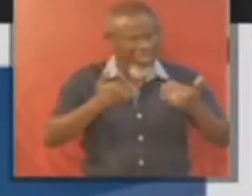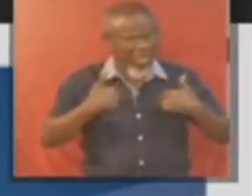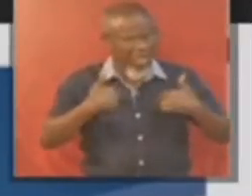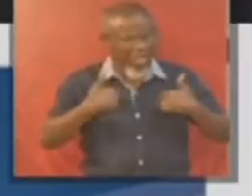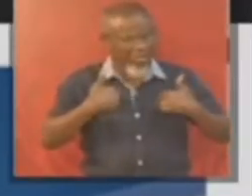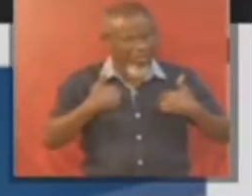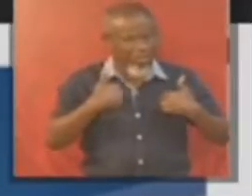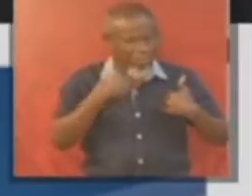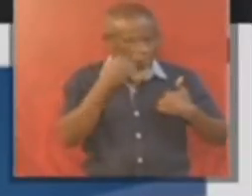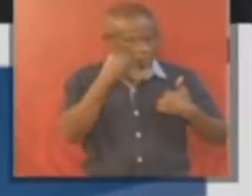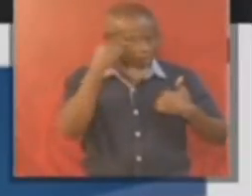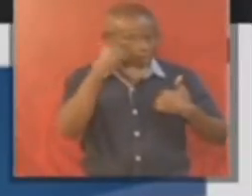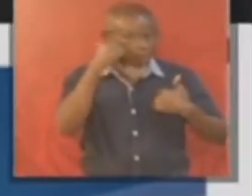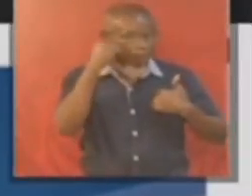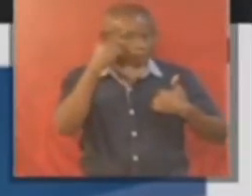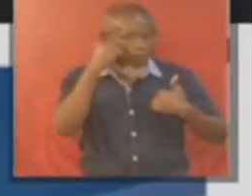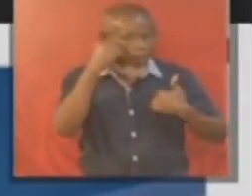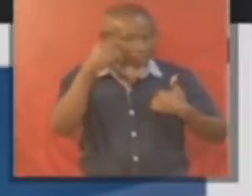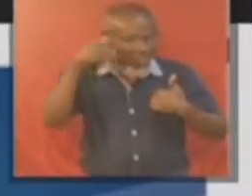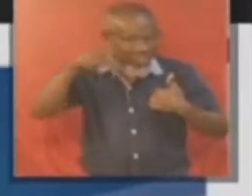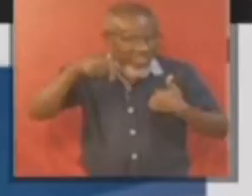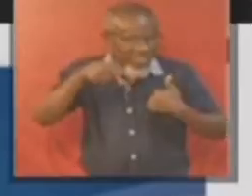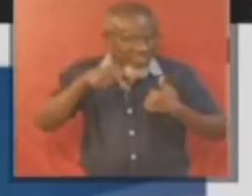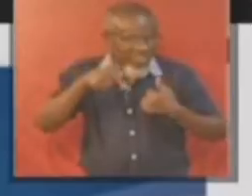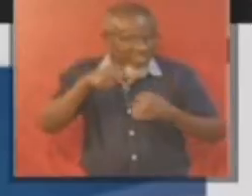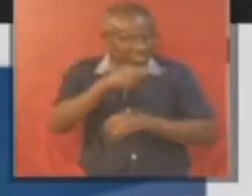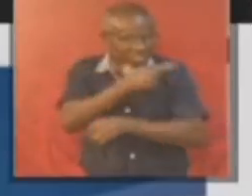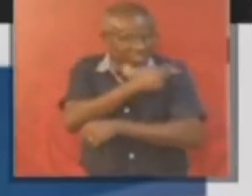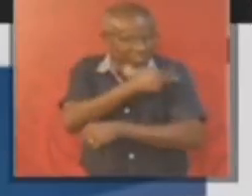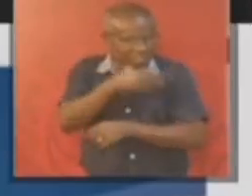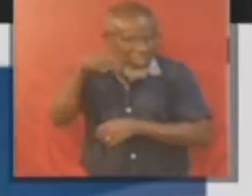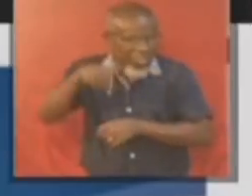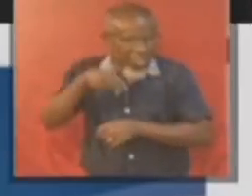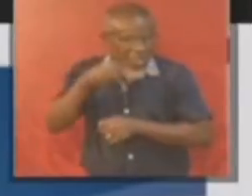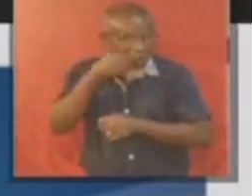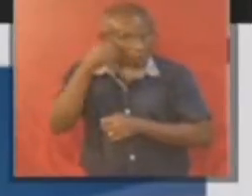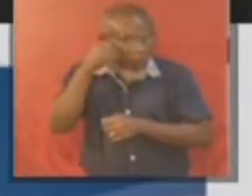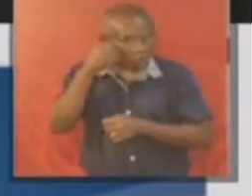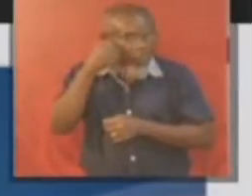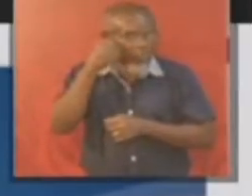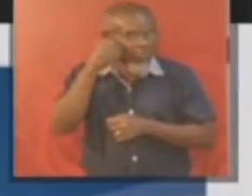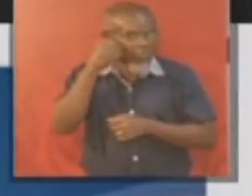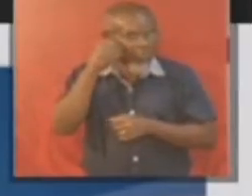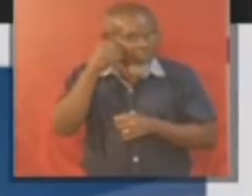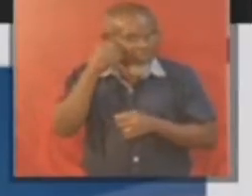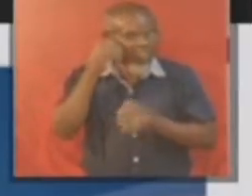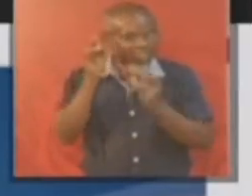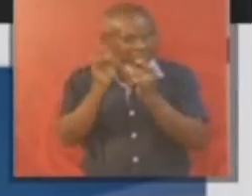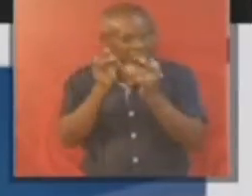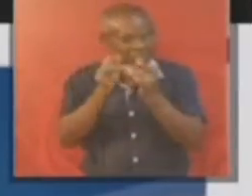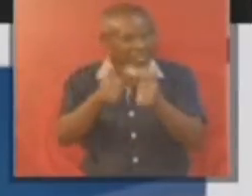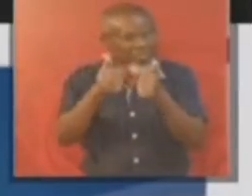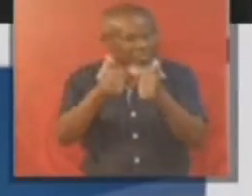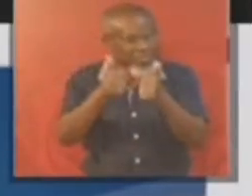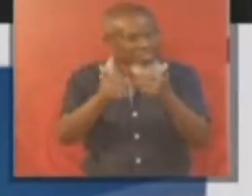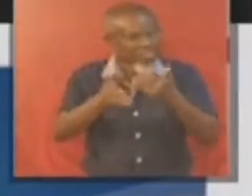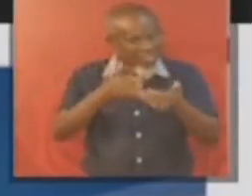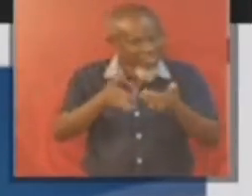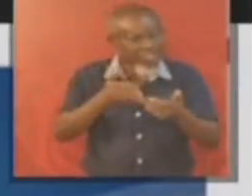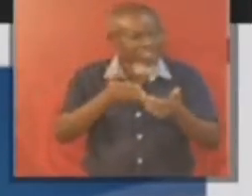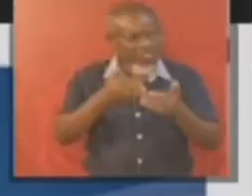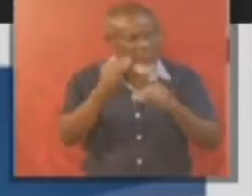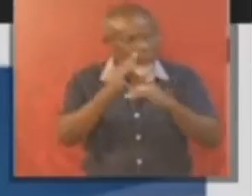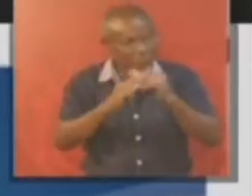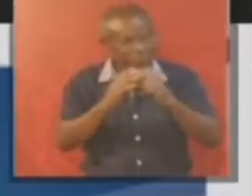house, giving you advice on the phone. And it's very, very public friendly and very, very beneficial to